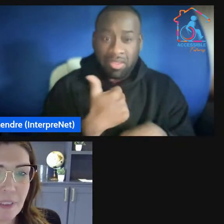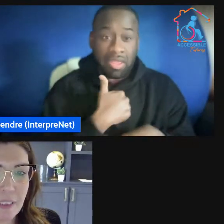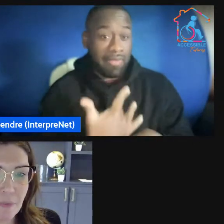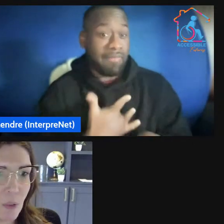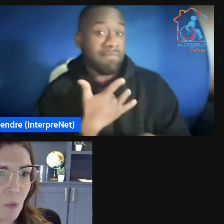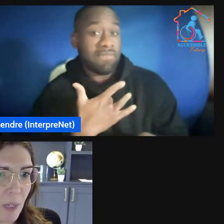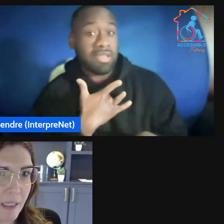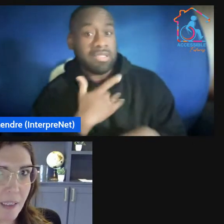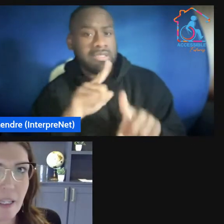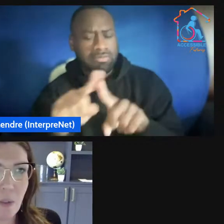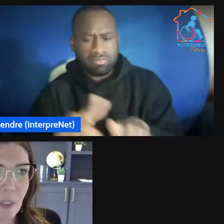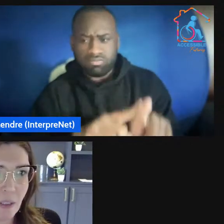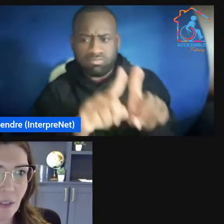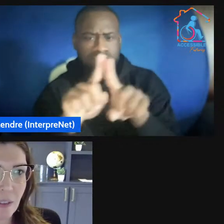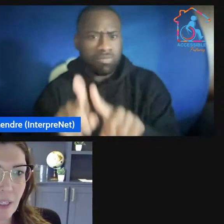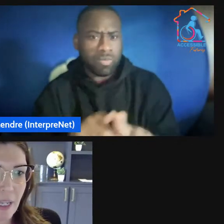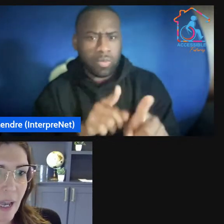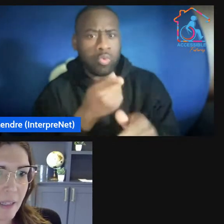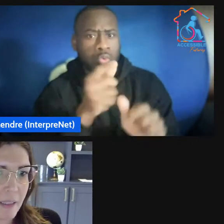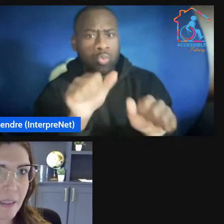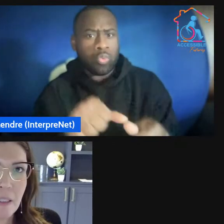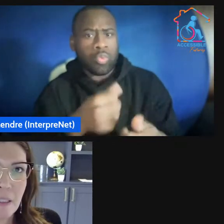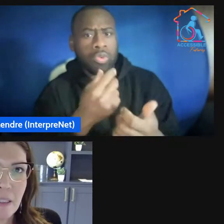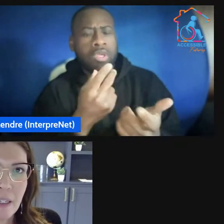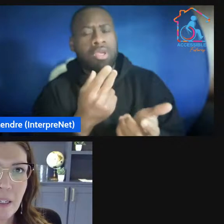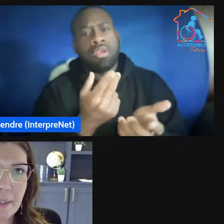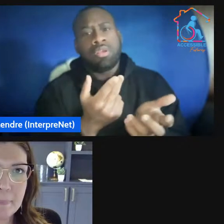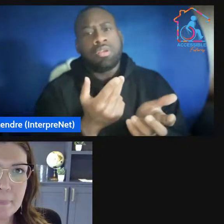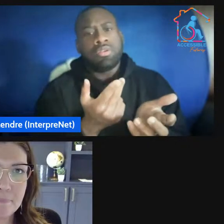of different ways that you can look at